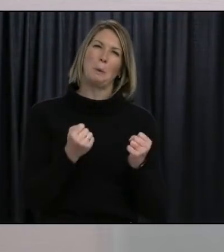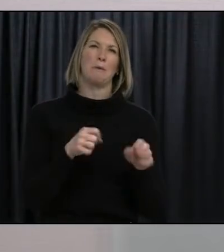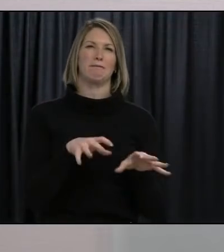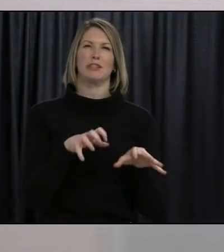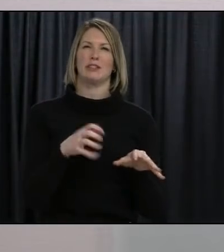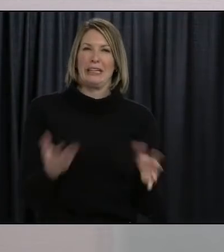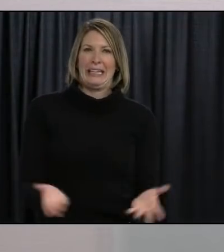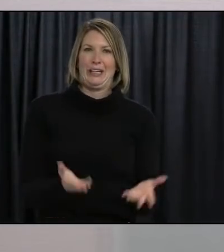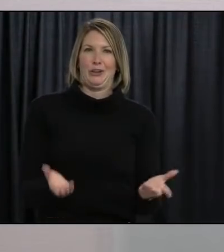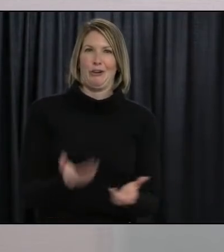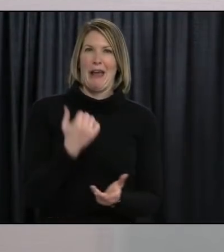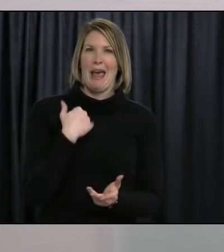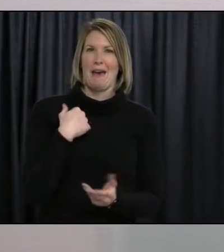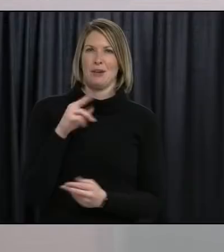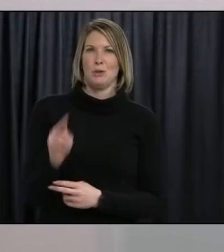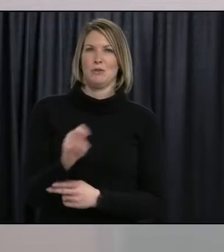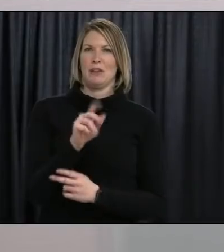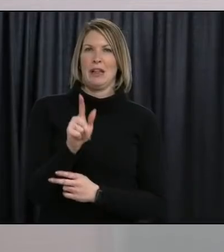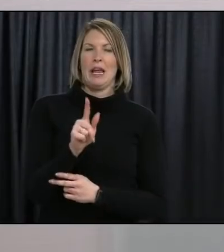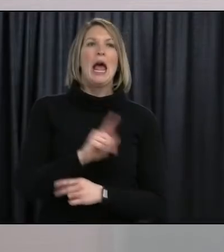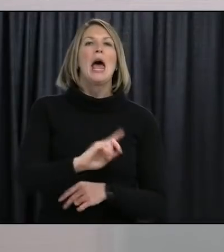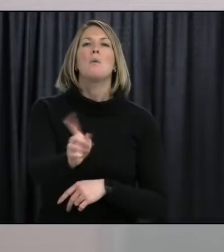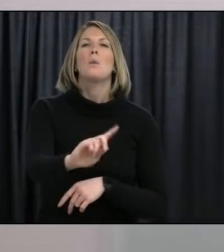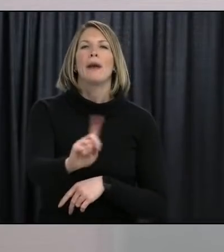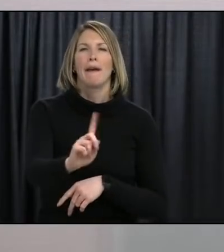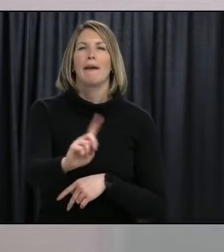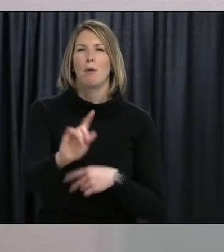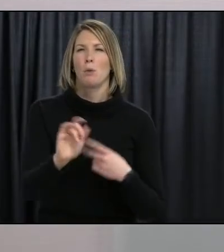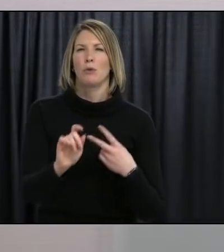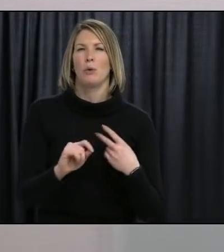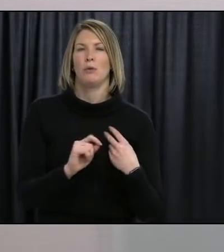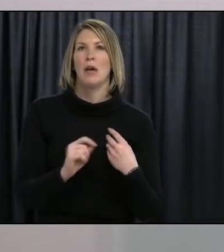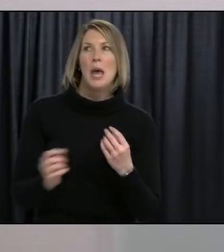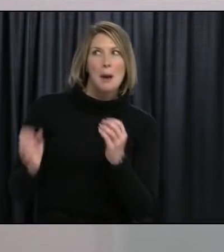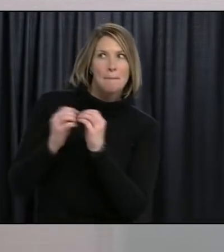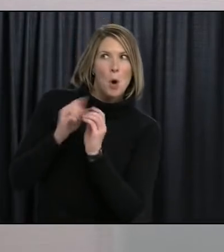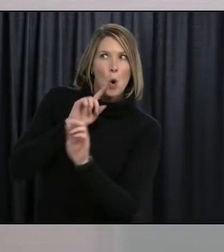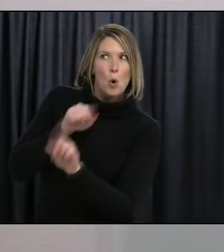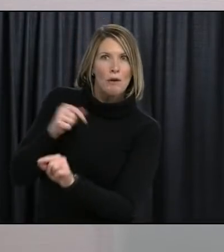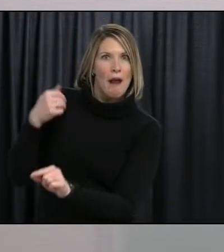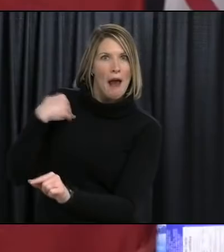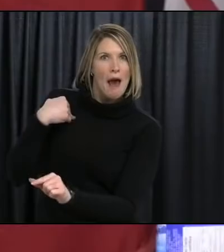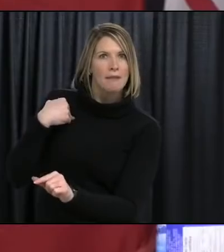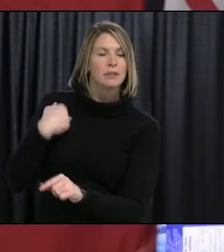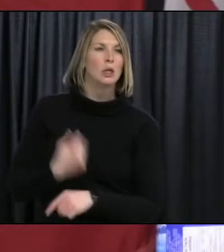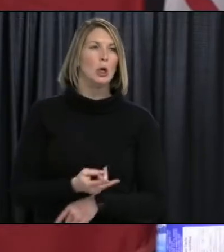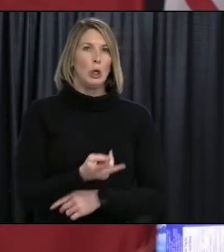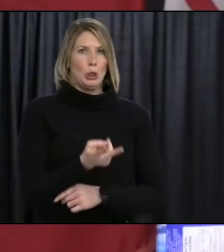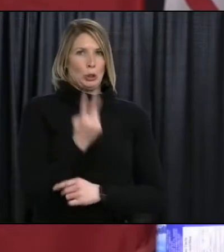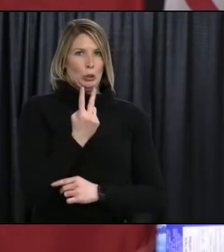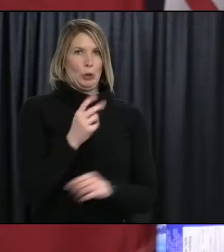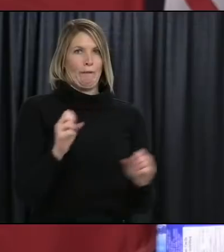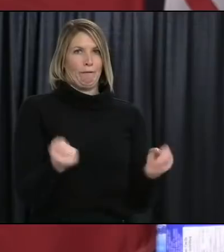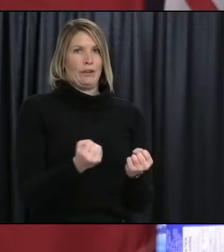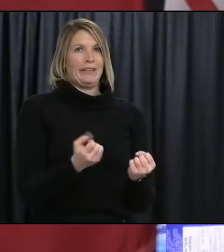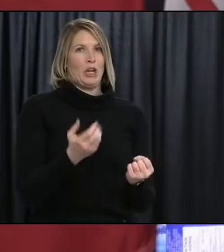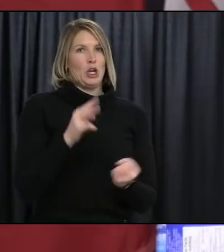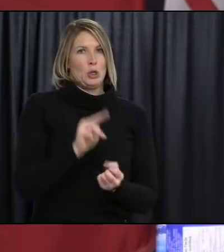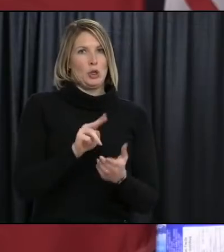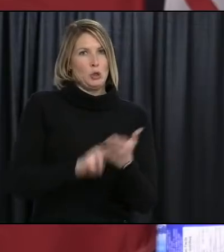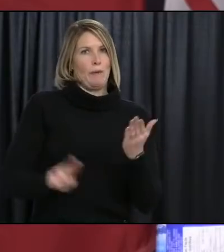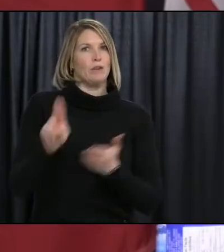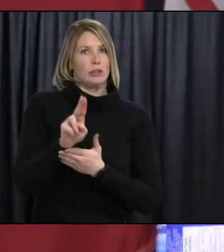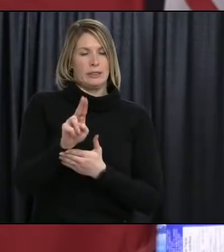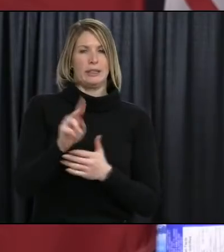and in what regions of the province, and how many more are on the way? We have 2 at Memorial University, 1 at